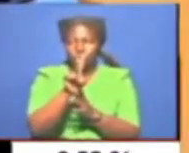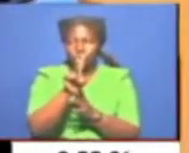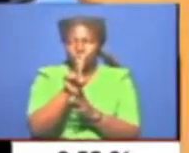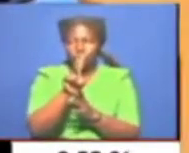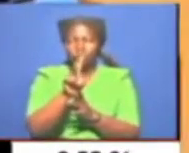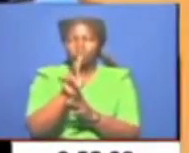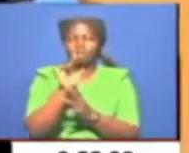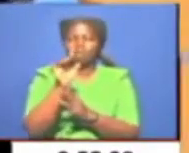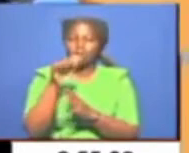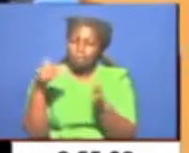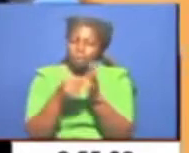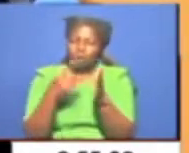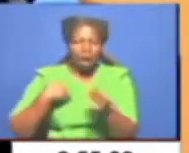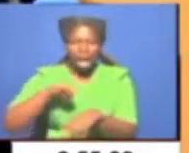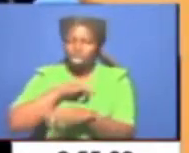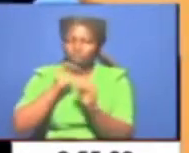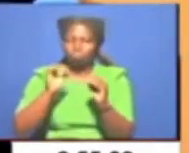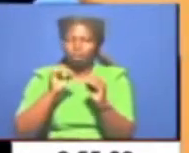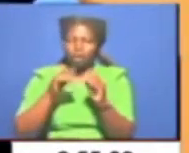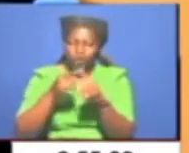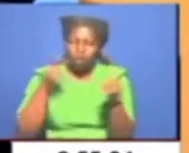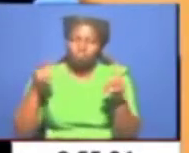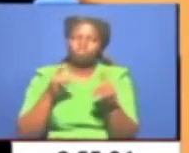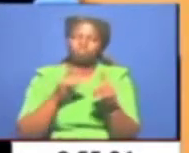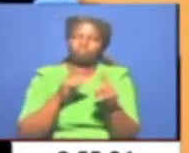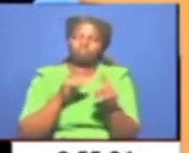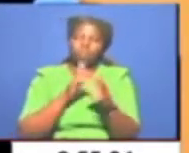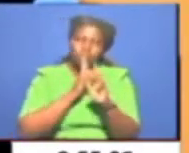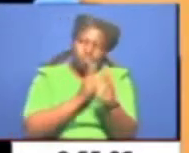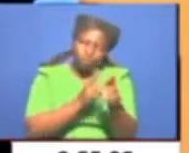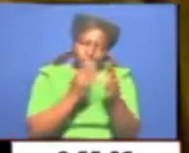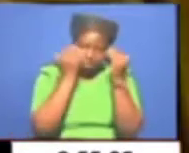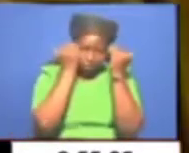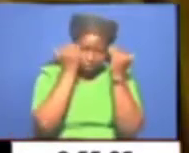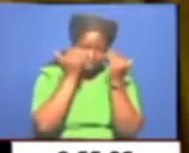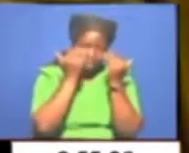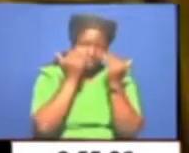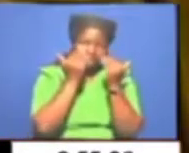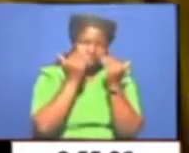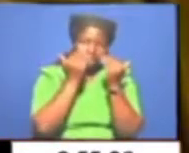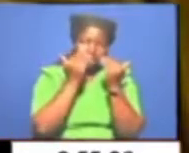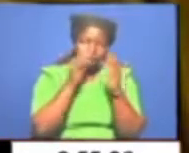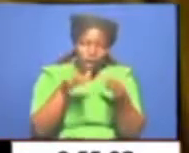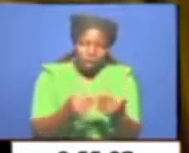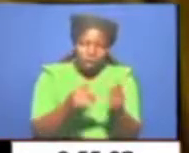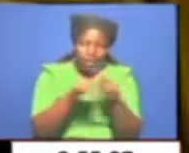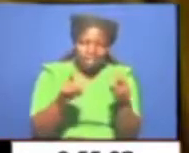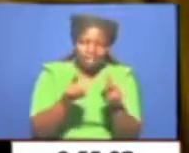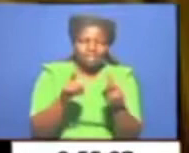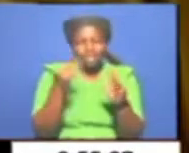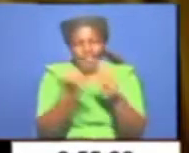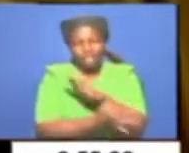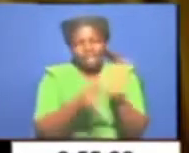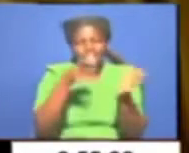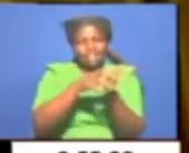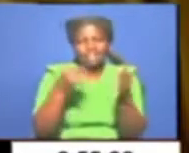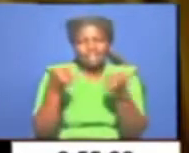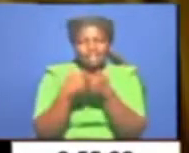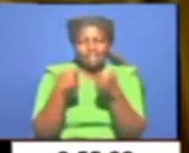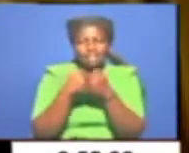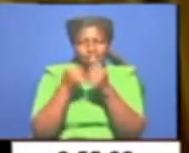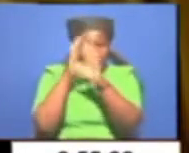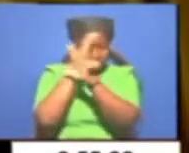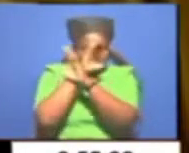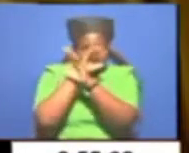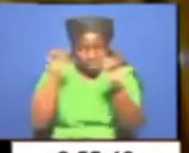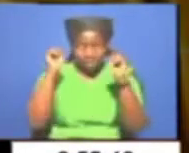him. And that is basically what I had asked for. But what the High Court came up with was that you can